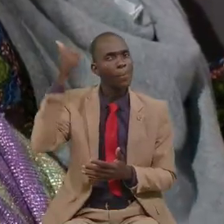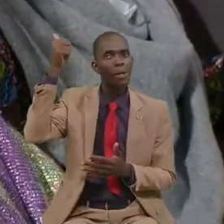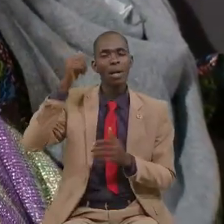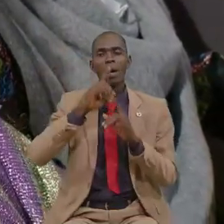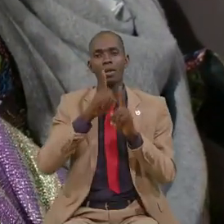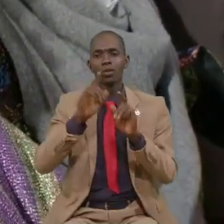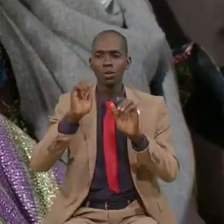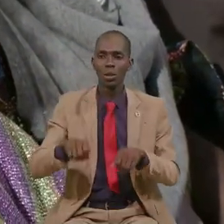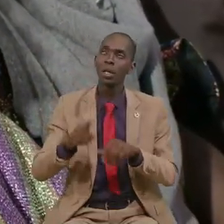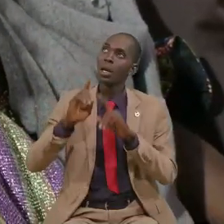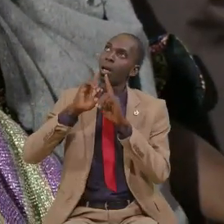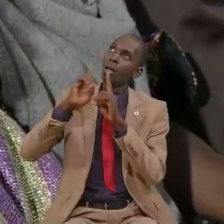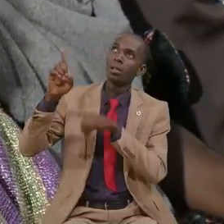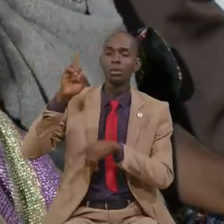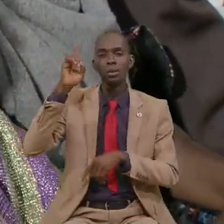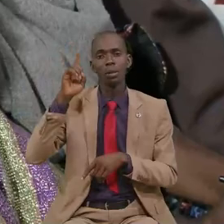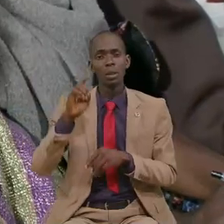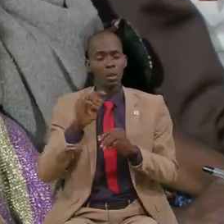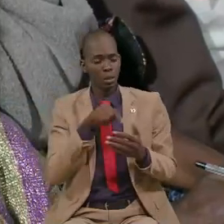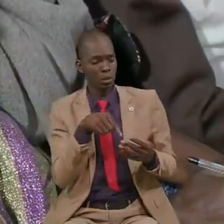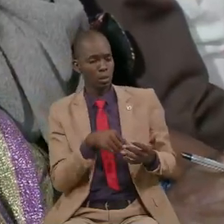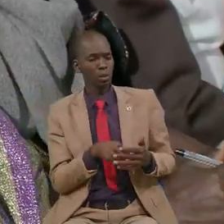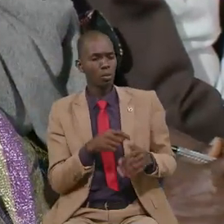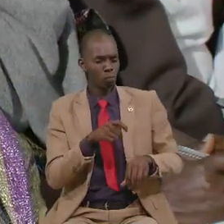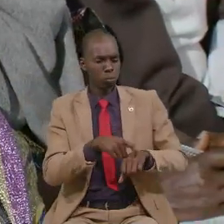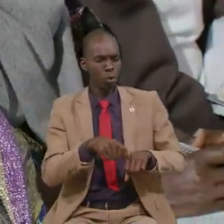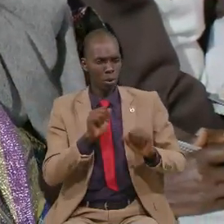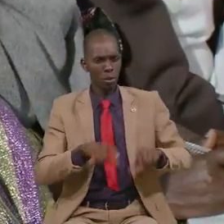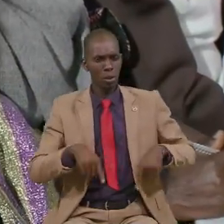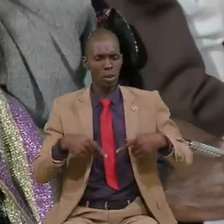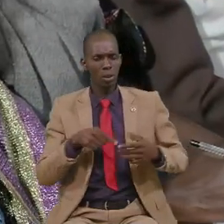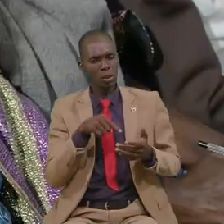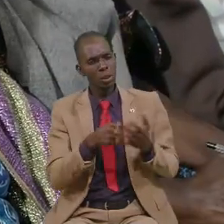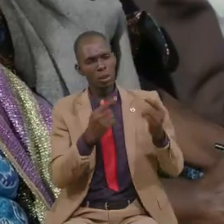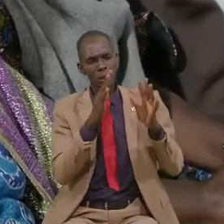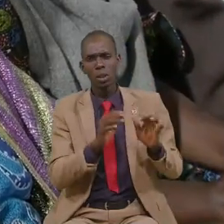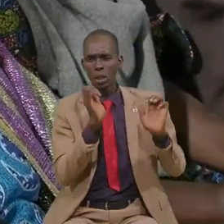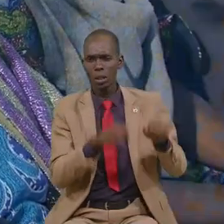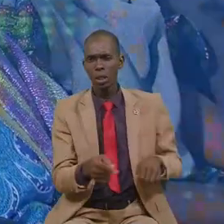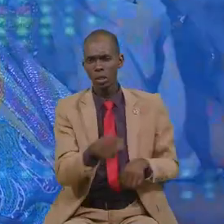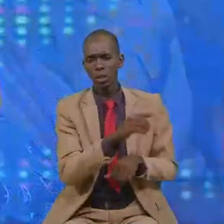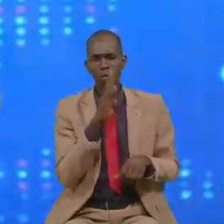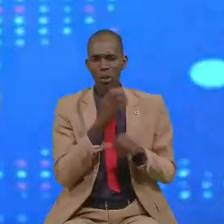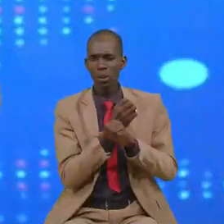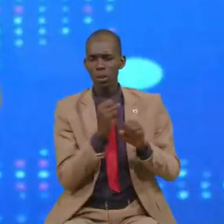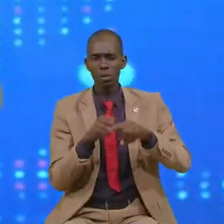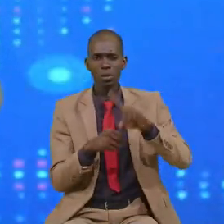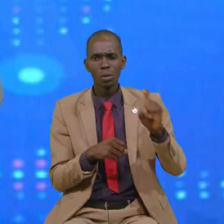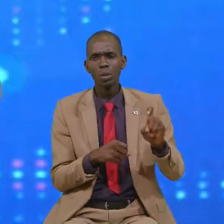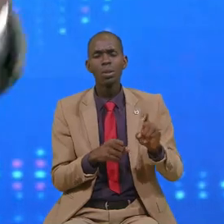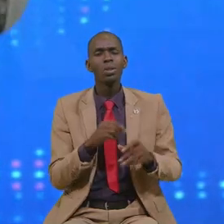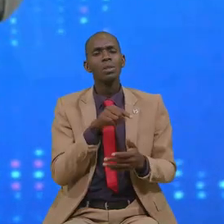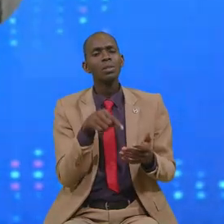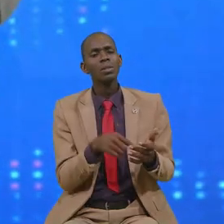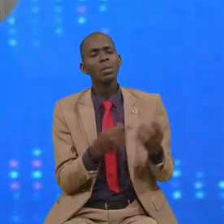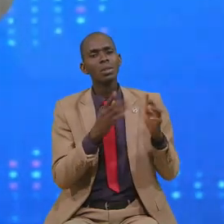These bones, can they live? These sinners, can they be saved? These people that are almost, they've gone